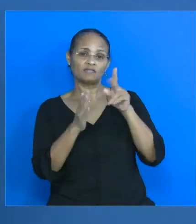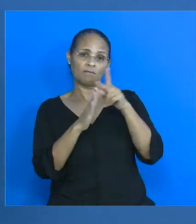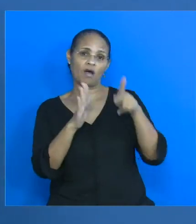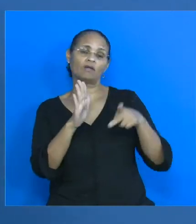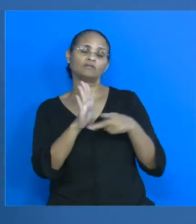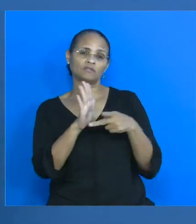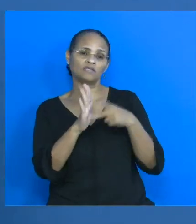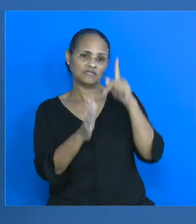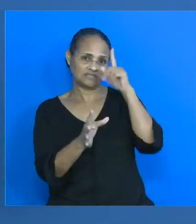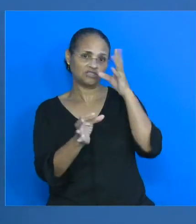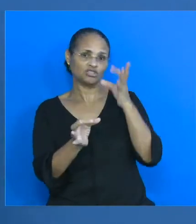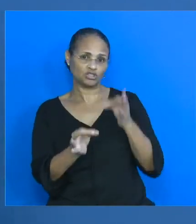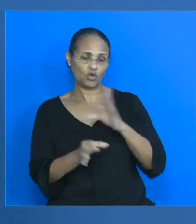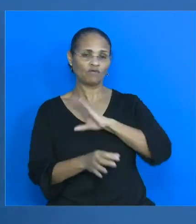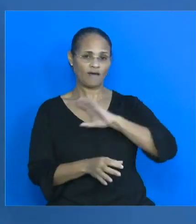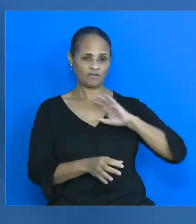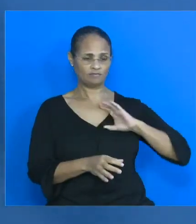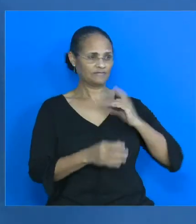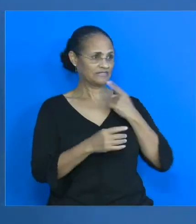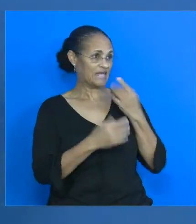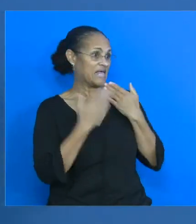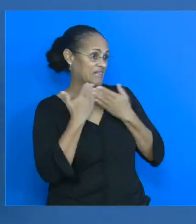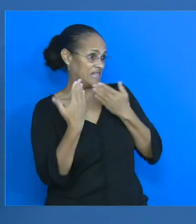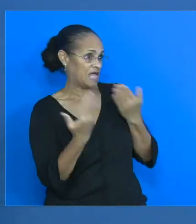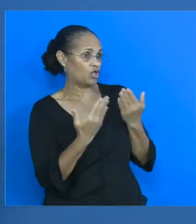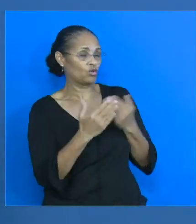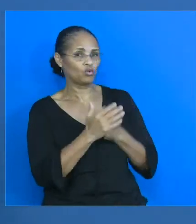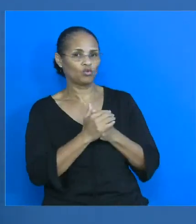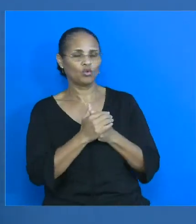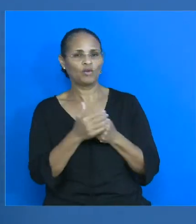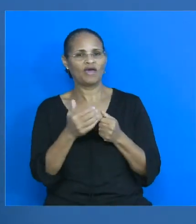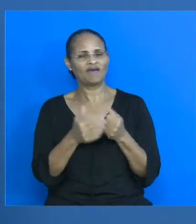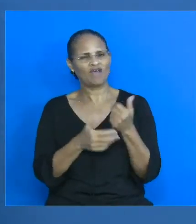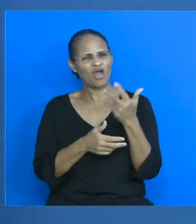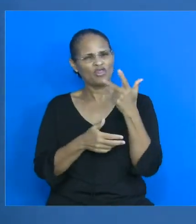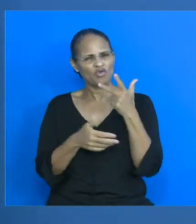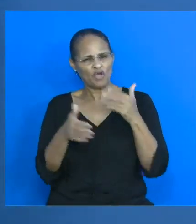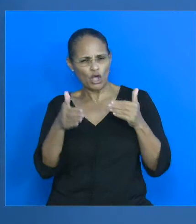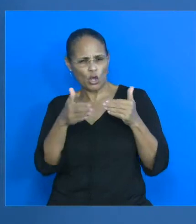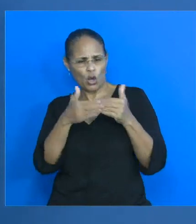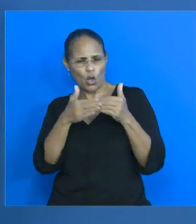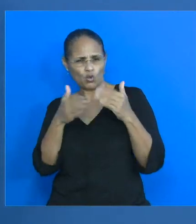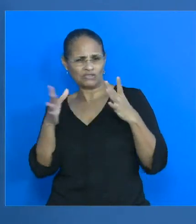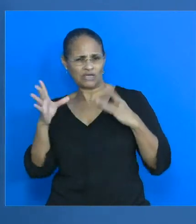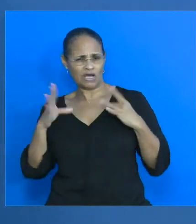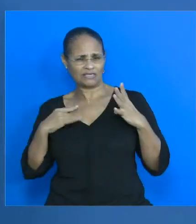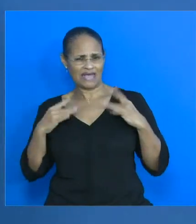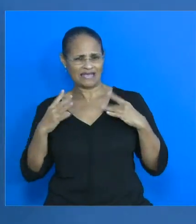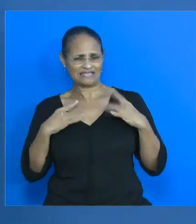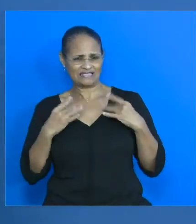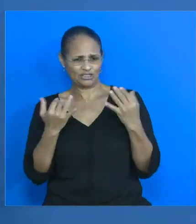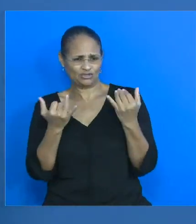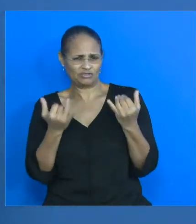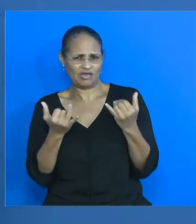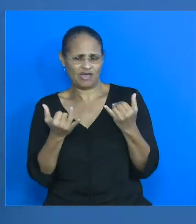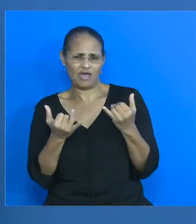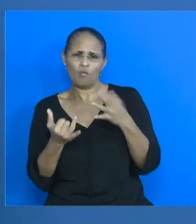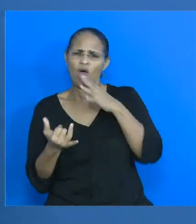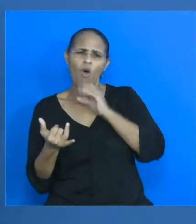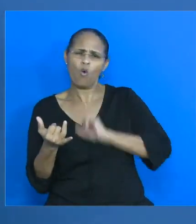of Cabinet. Okay, thank you. You mentioned there were 3 close contacts today. What was the age range on those 3 people?